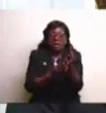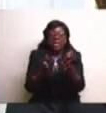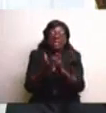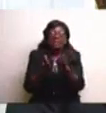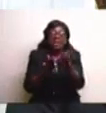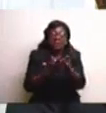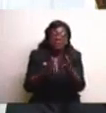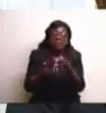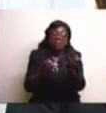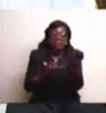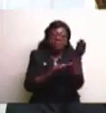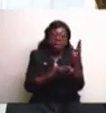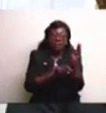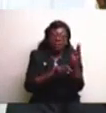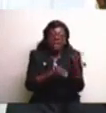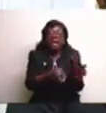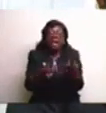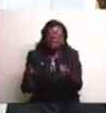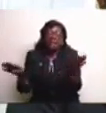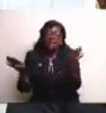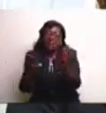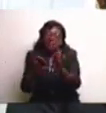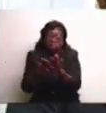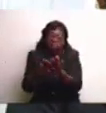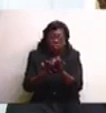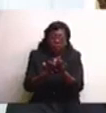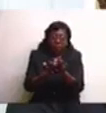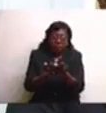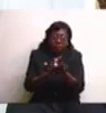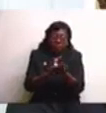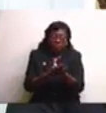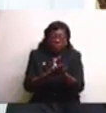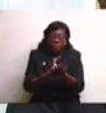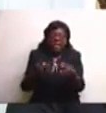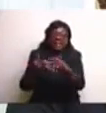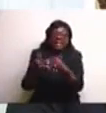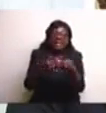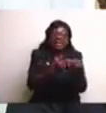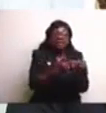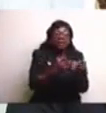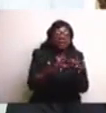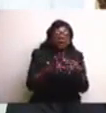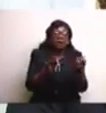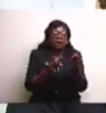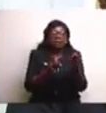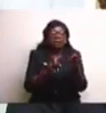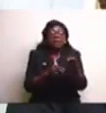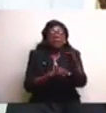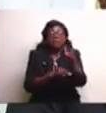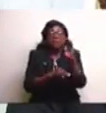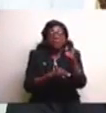Speaker. As I close, Madam Speaker, and the leader of the opposition, the member of Parliament for Marco